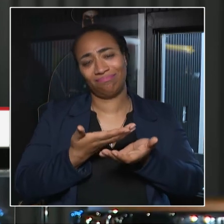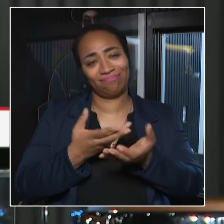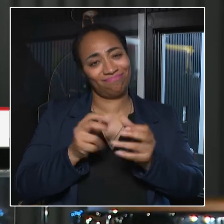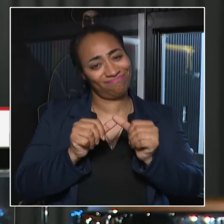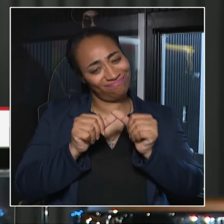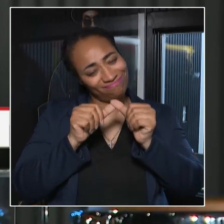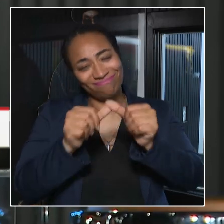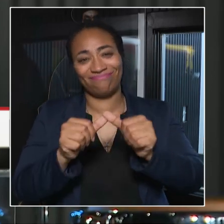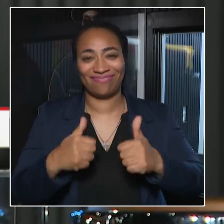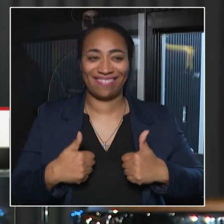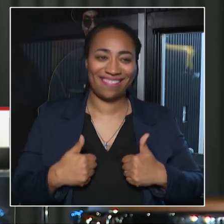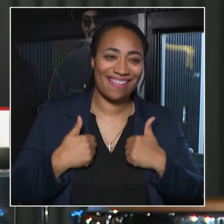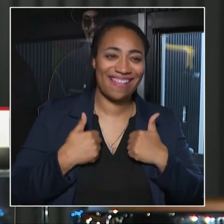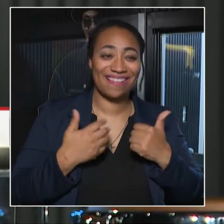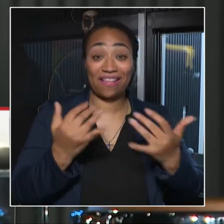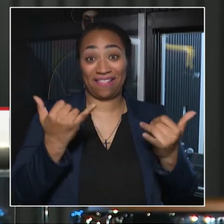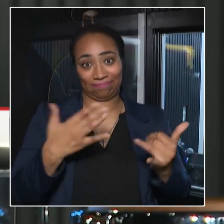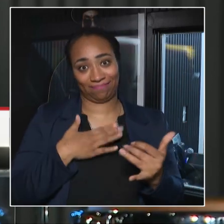you to Mo.